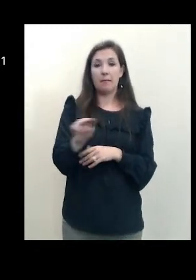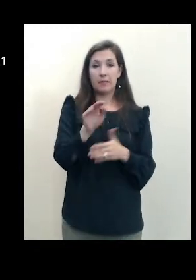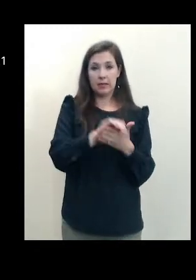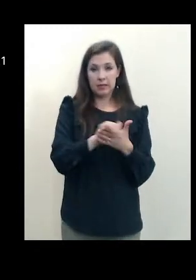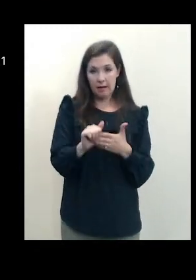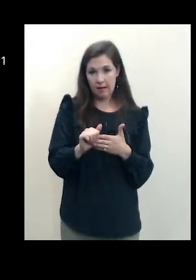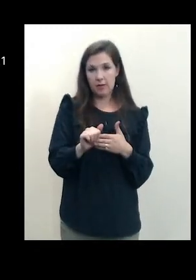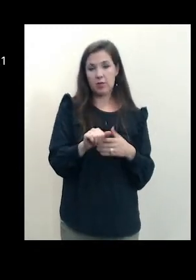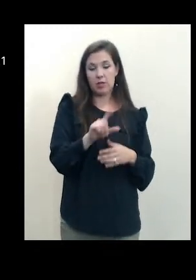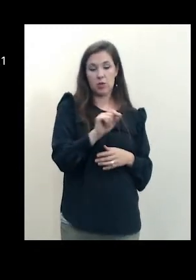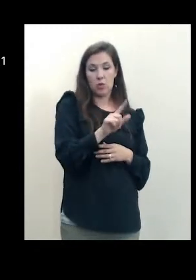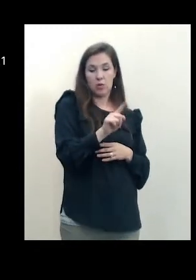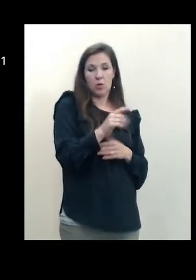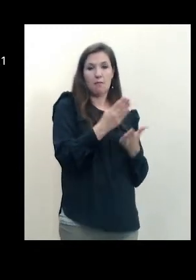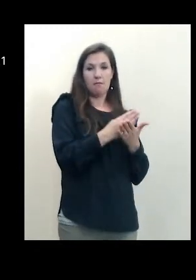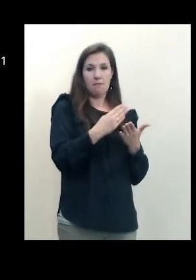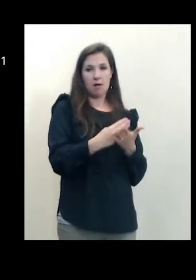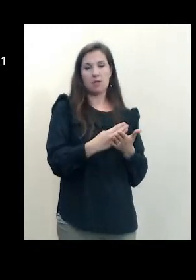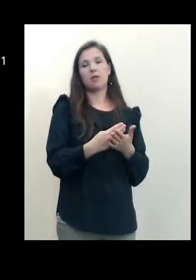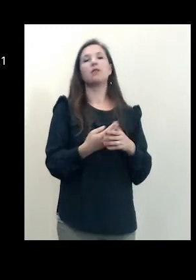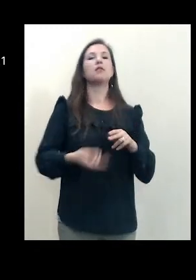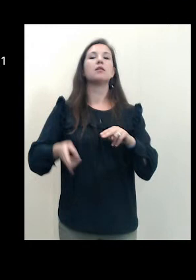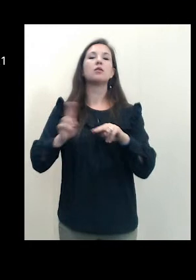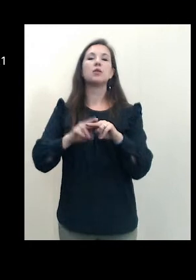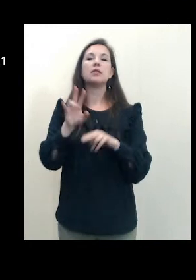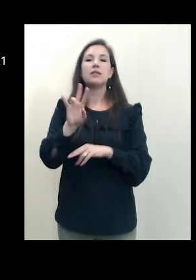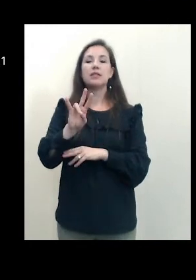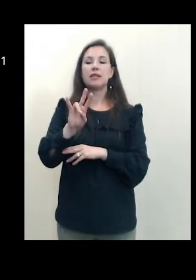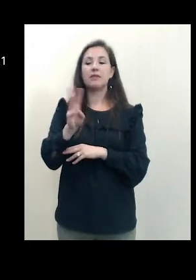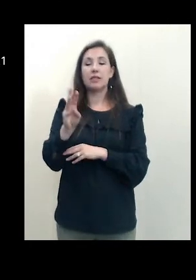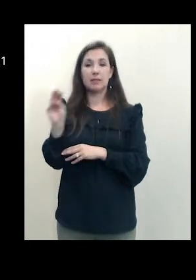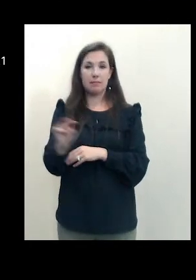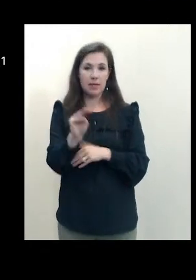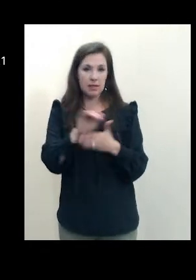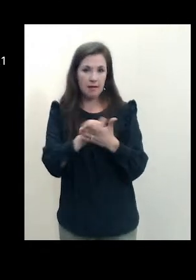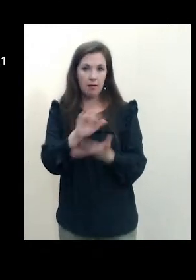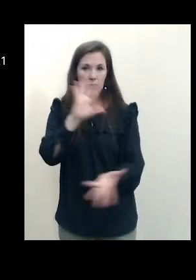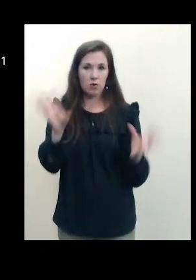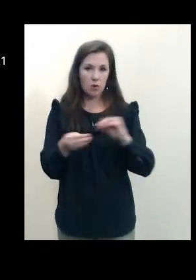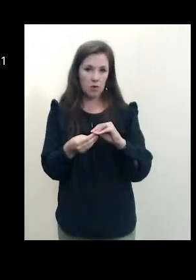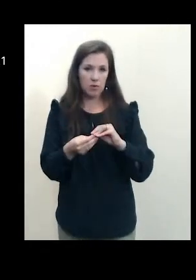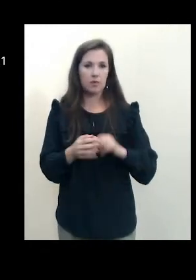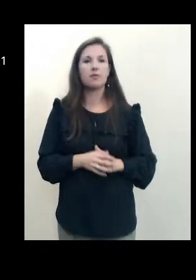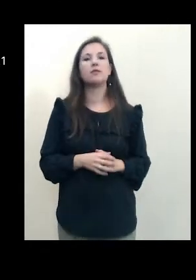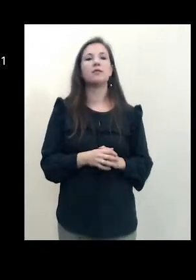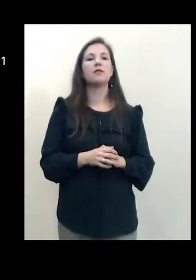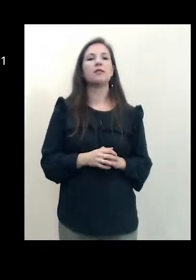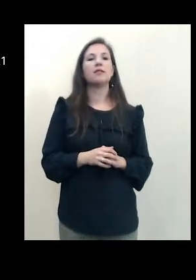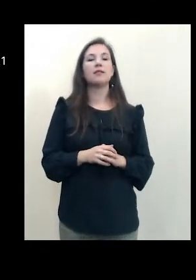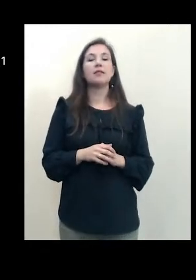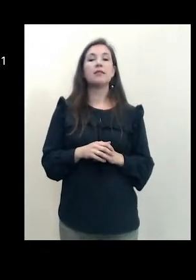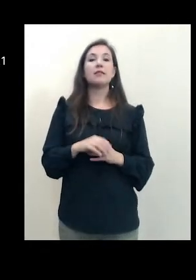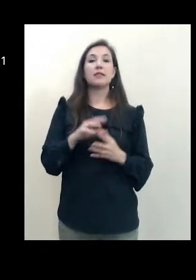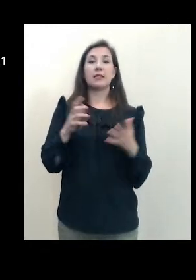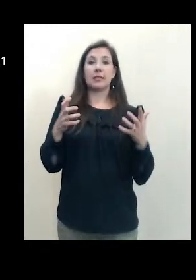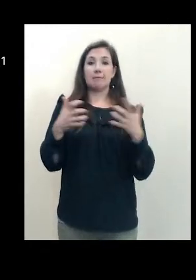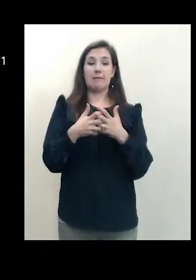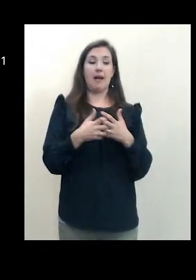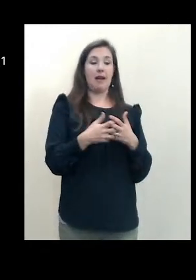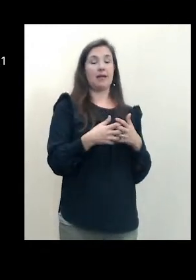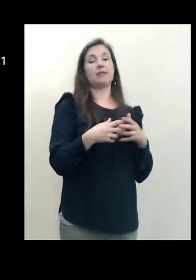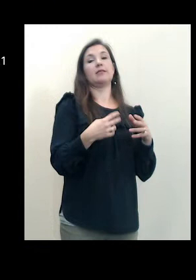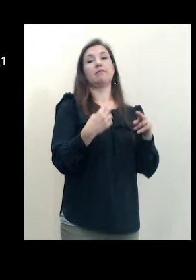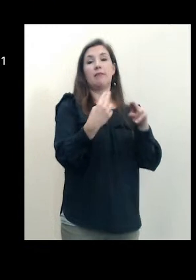adopted 2021 budget. That's being increased to $76 million in total. The combined highway department